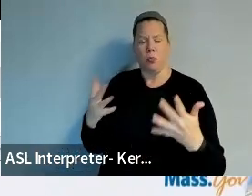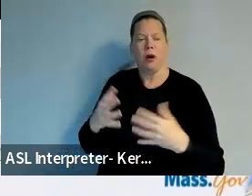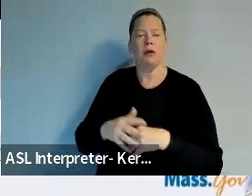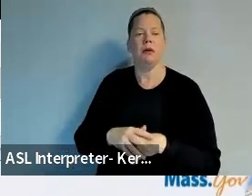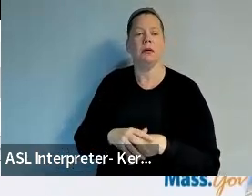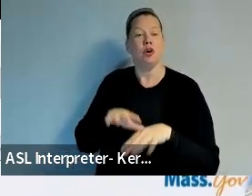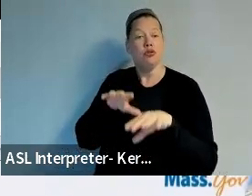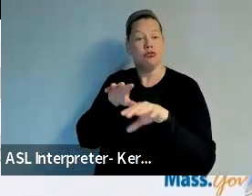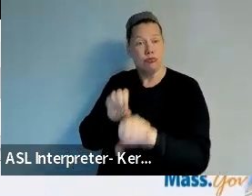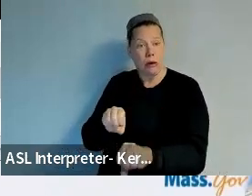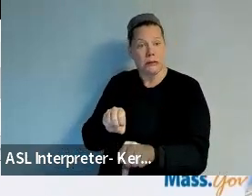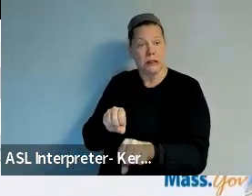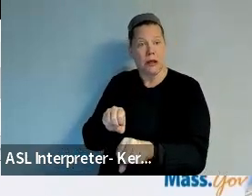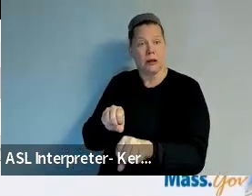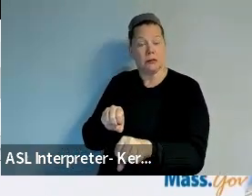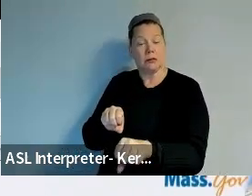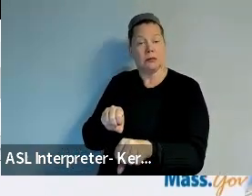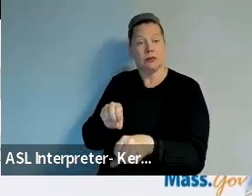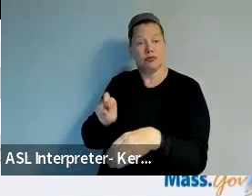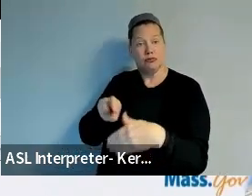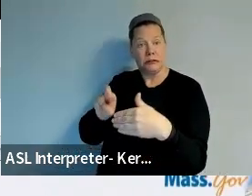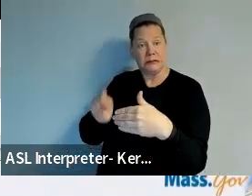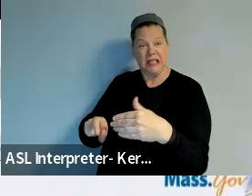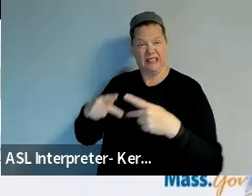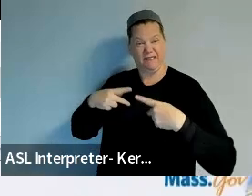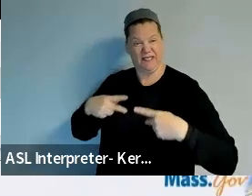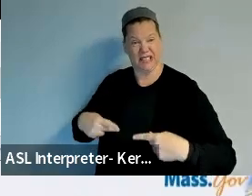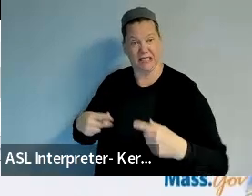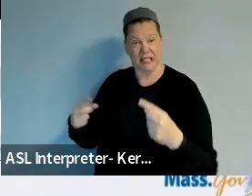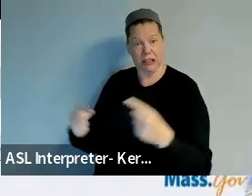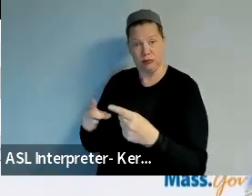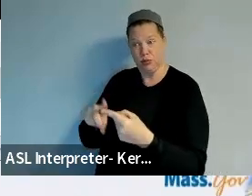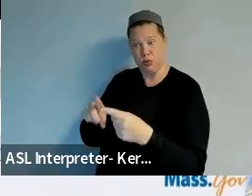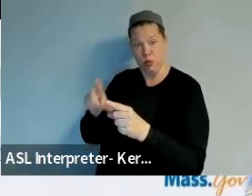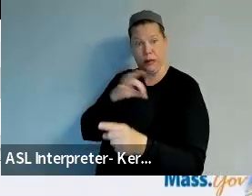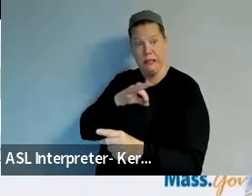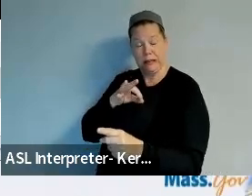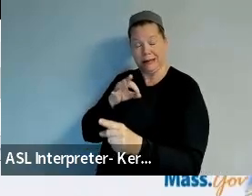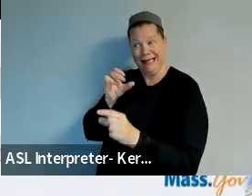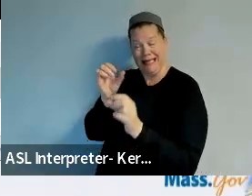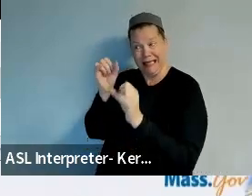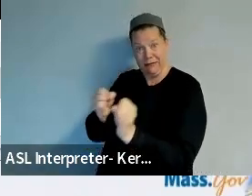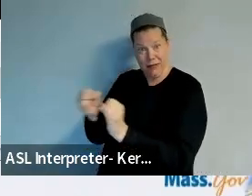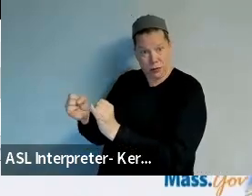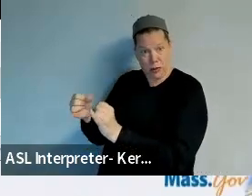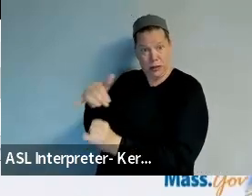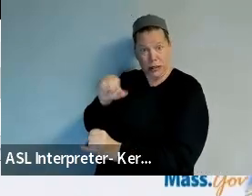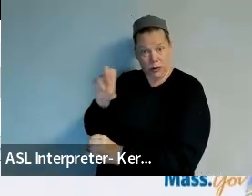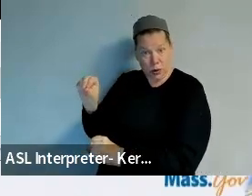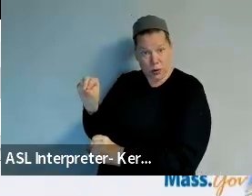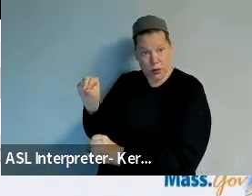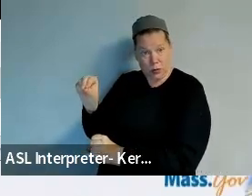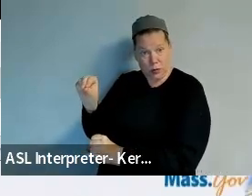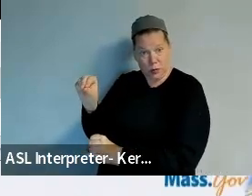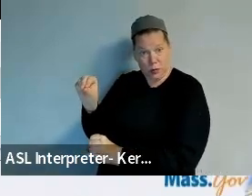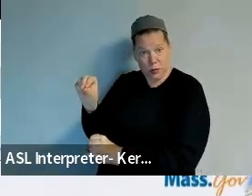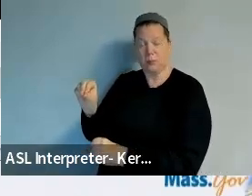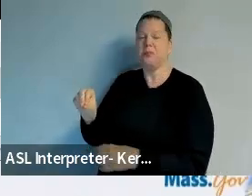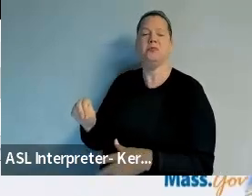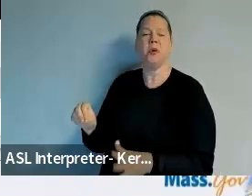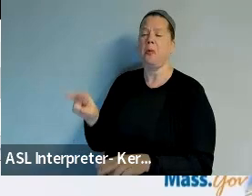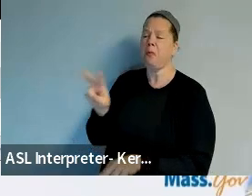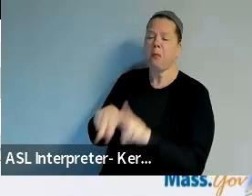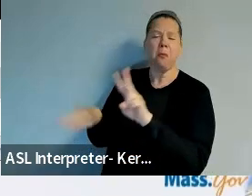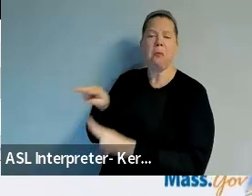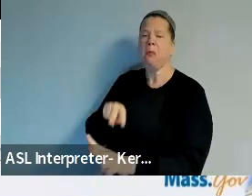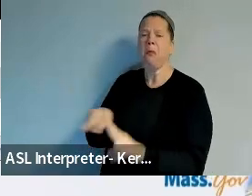Indicate yes or no in the drop-down. In our case, we will say there was no injuries